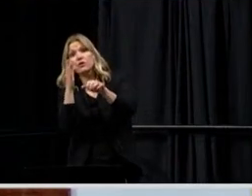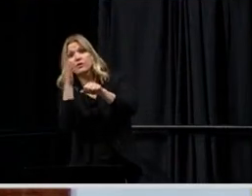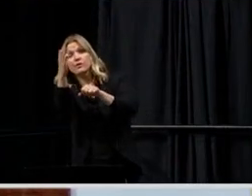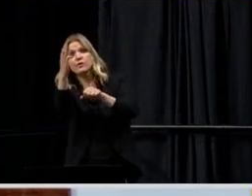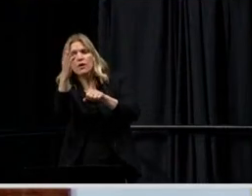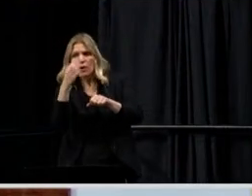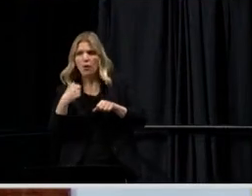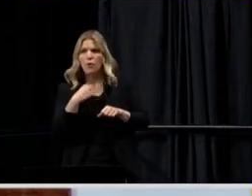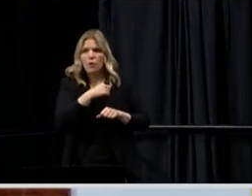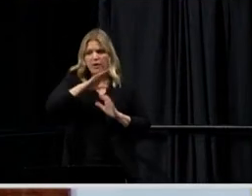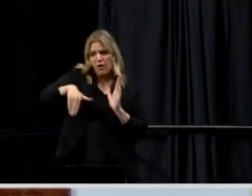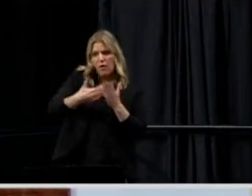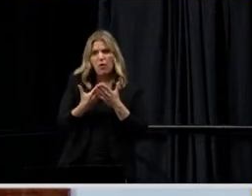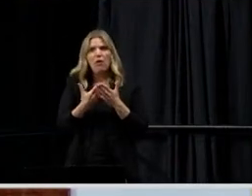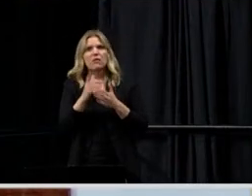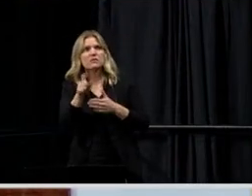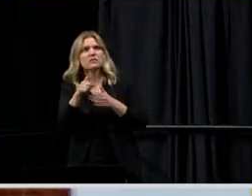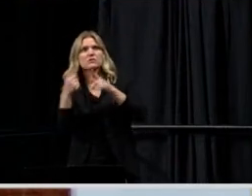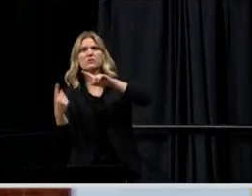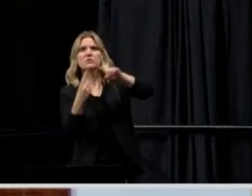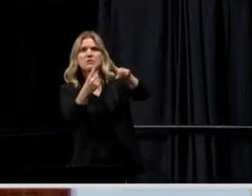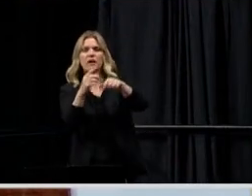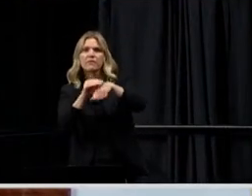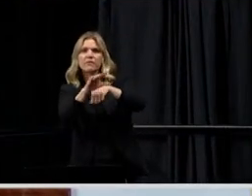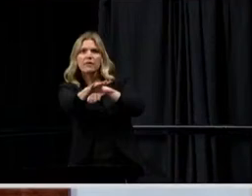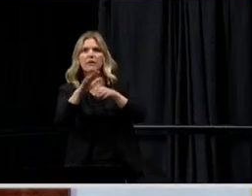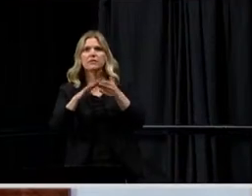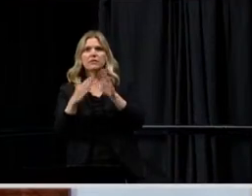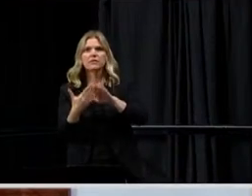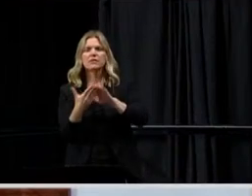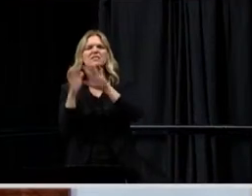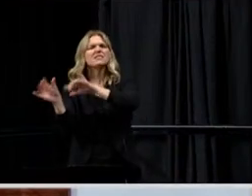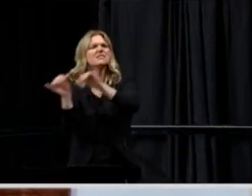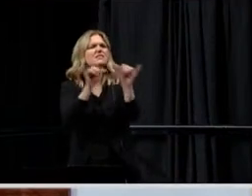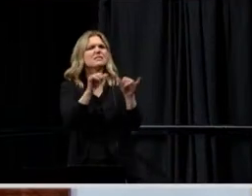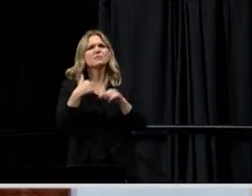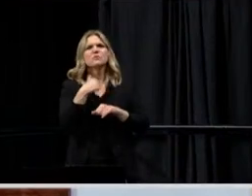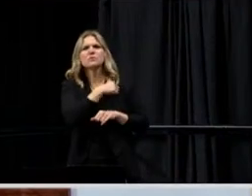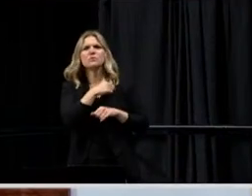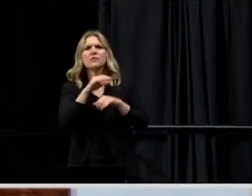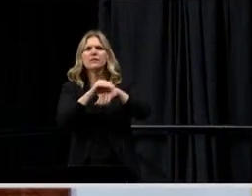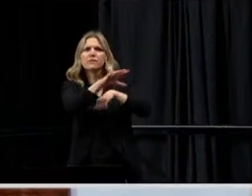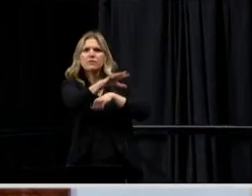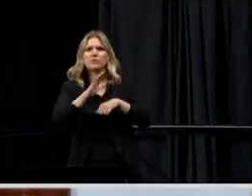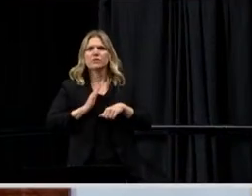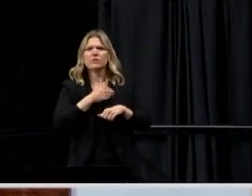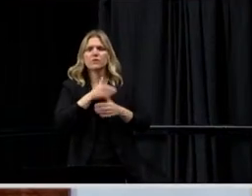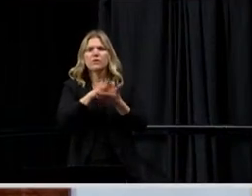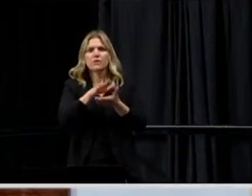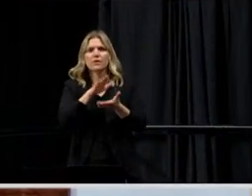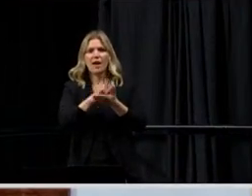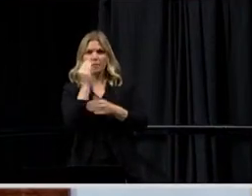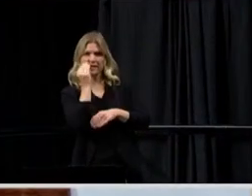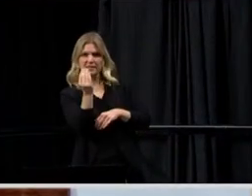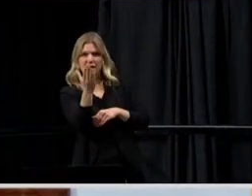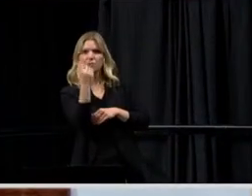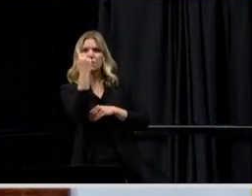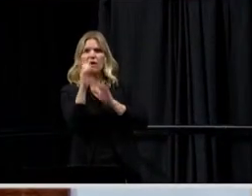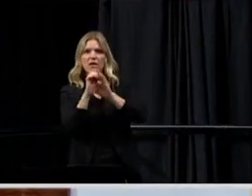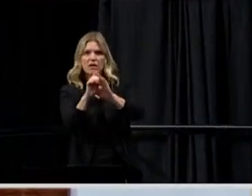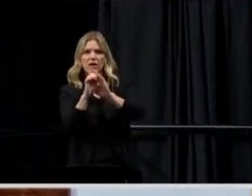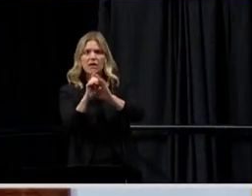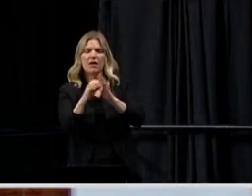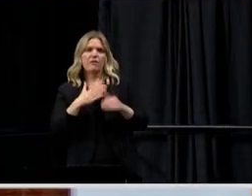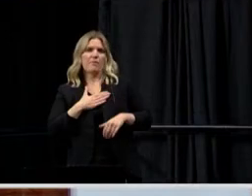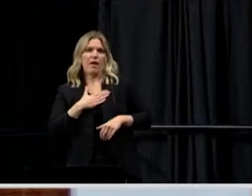each, in our own way, strive to make a difference in our community, just as we have made a difference in our school. I will share one example from my own